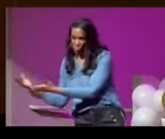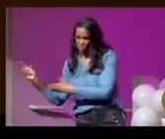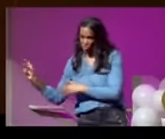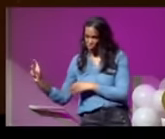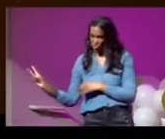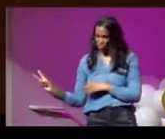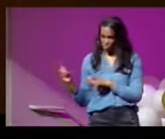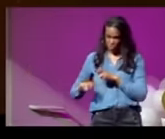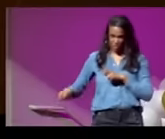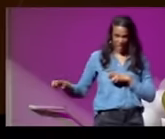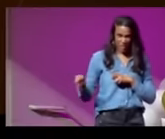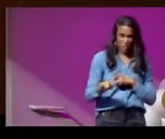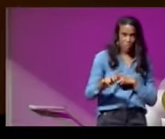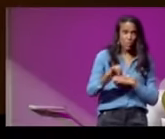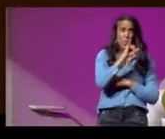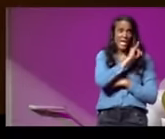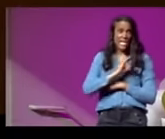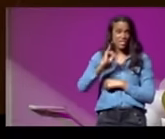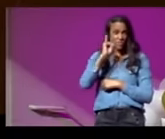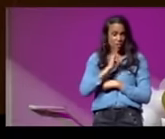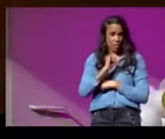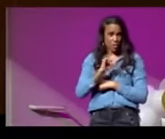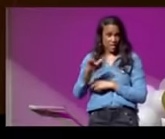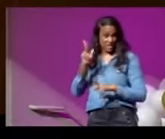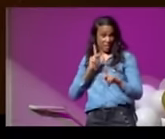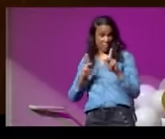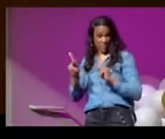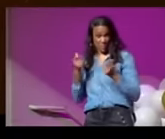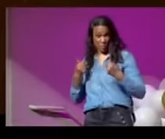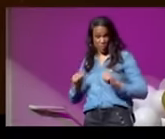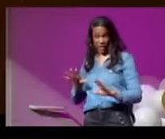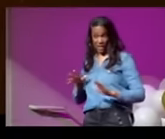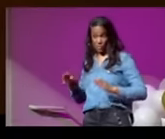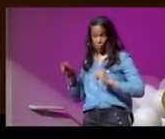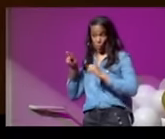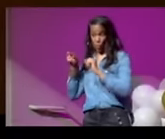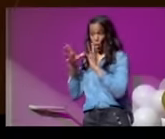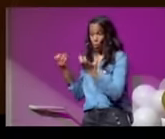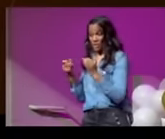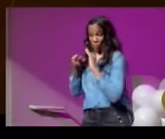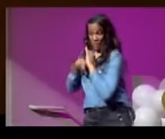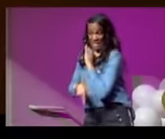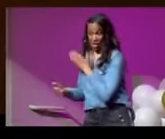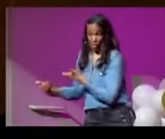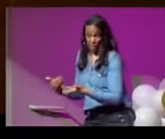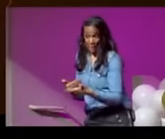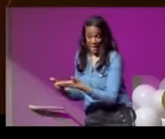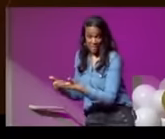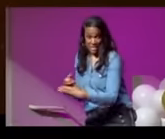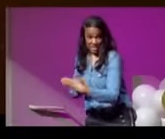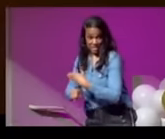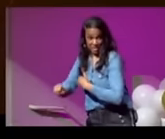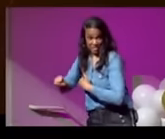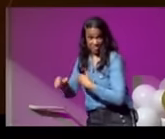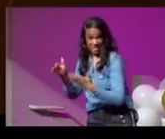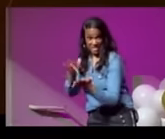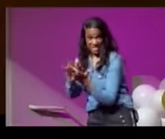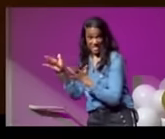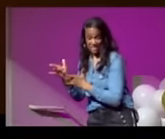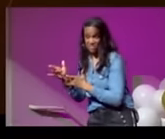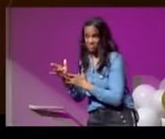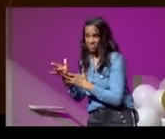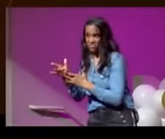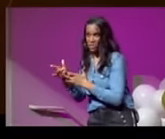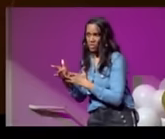trying to take the child's life are dead. So he got up, took the child and his mother and went to the land of